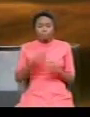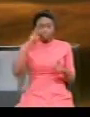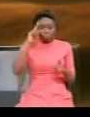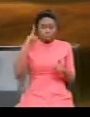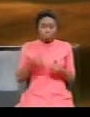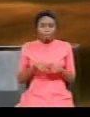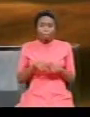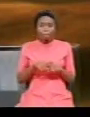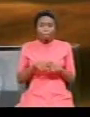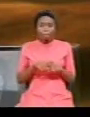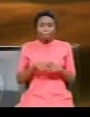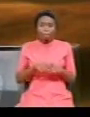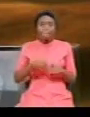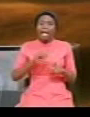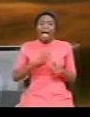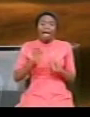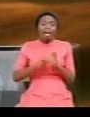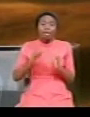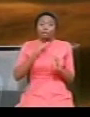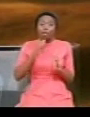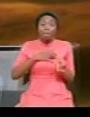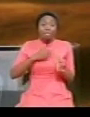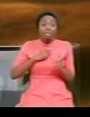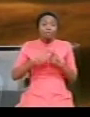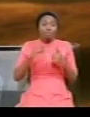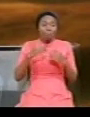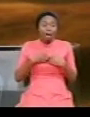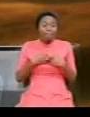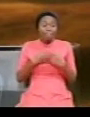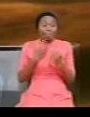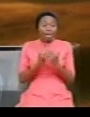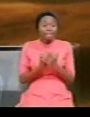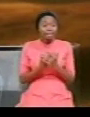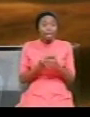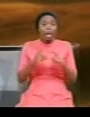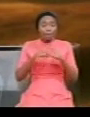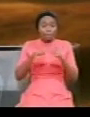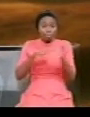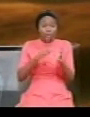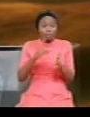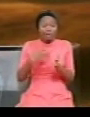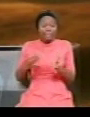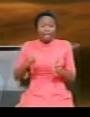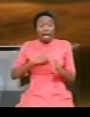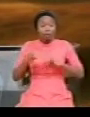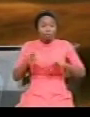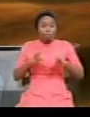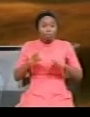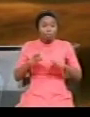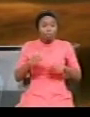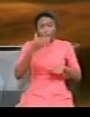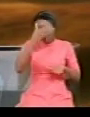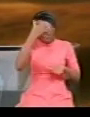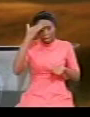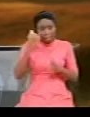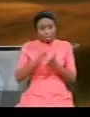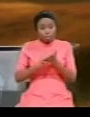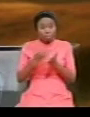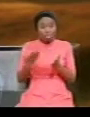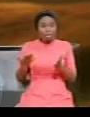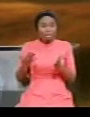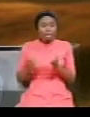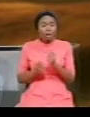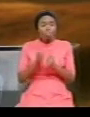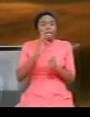Brethren, I count not myself to have apprehended, but this one thing I do, forgetting